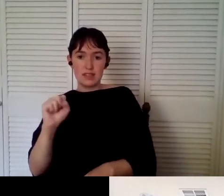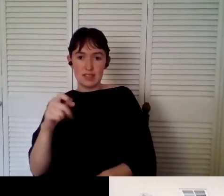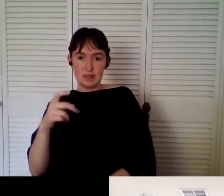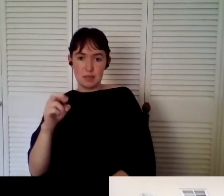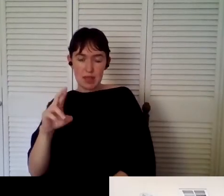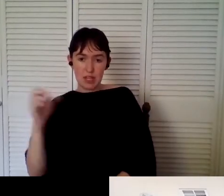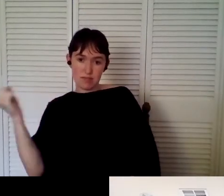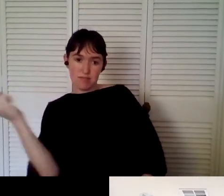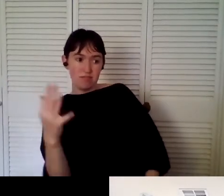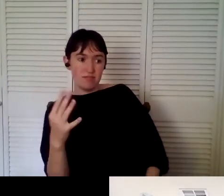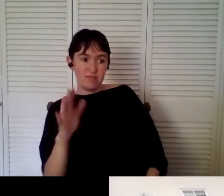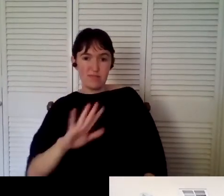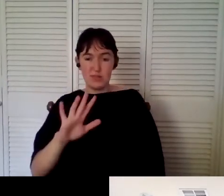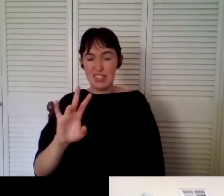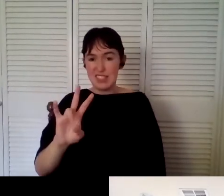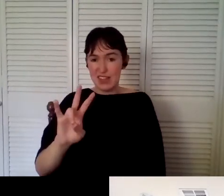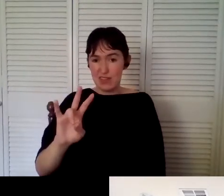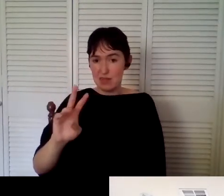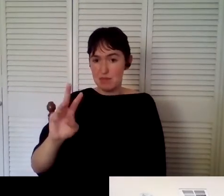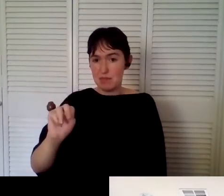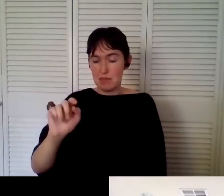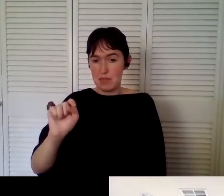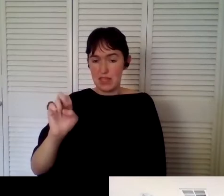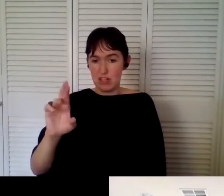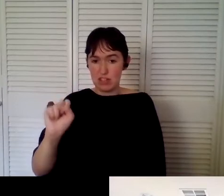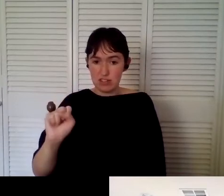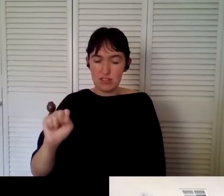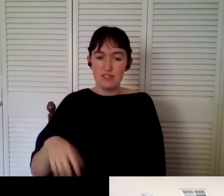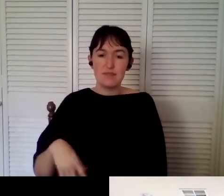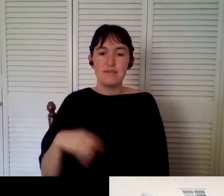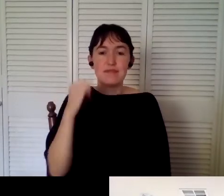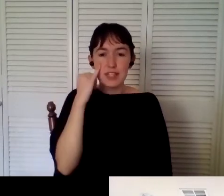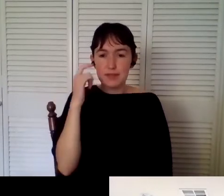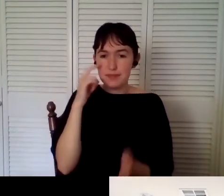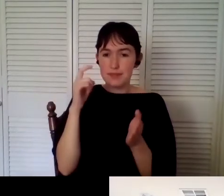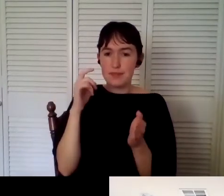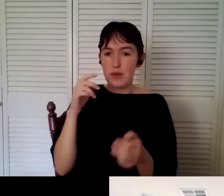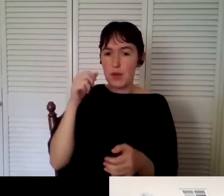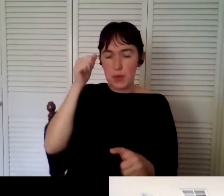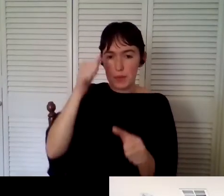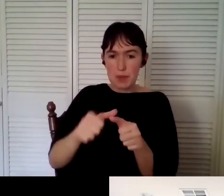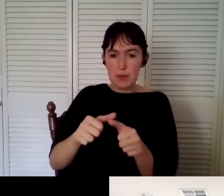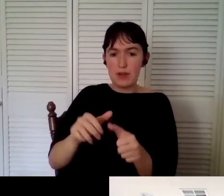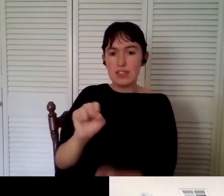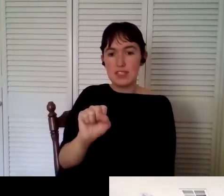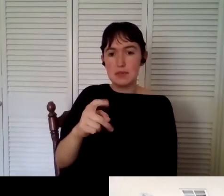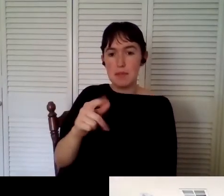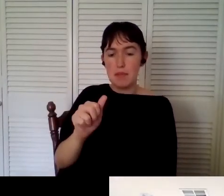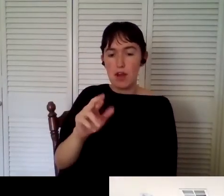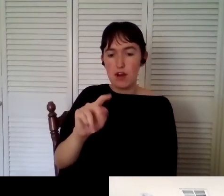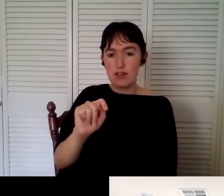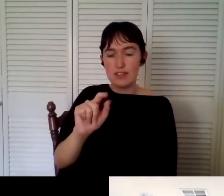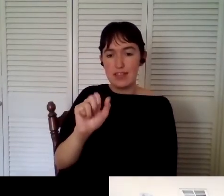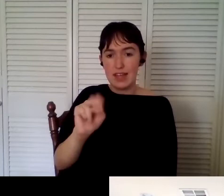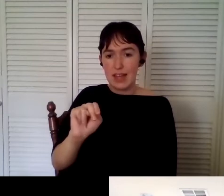like Ironman type races, where these really big buff people do this obstacle course, and part of it is throwing a spear. They have to throw a spear about